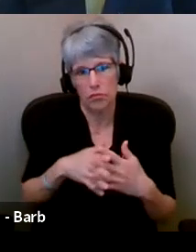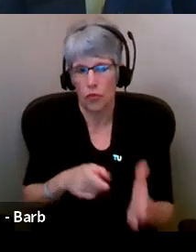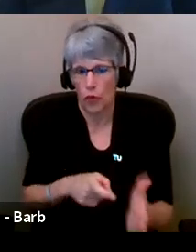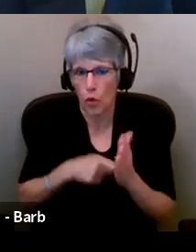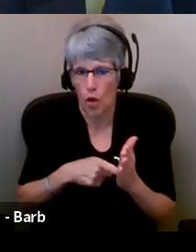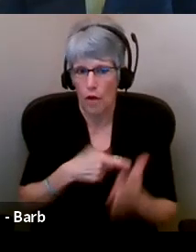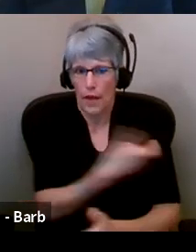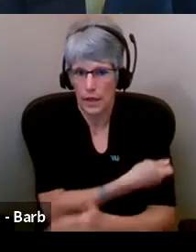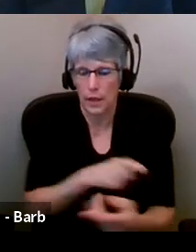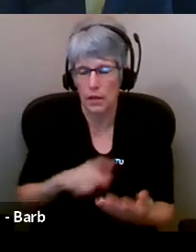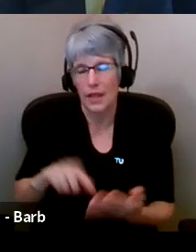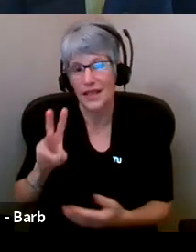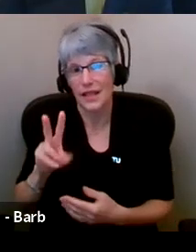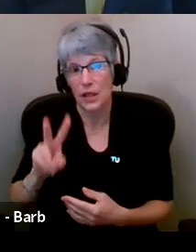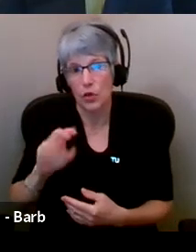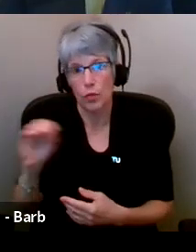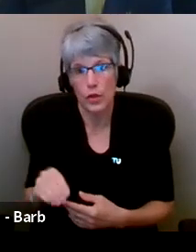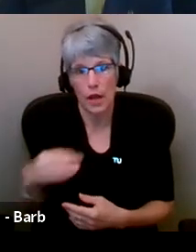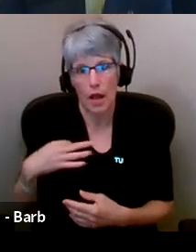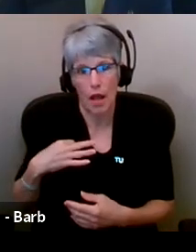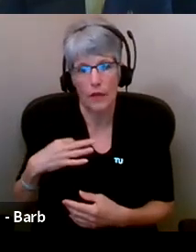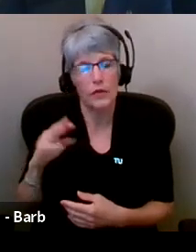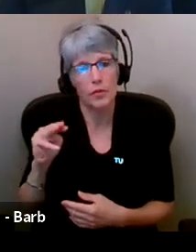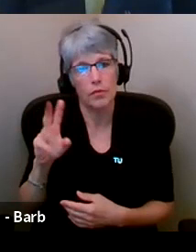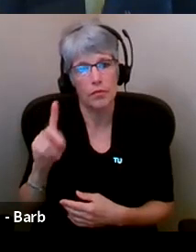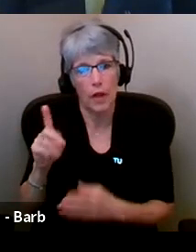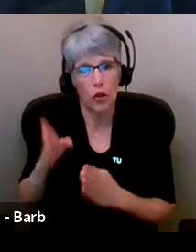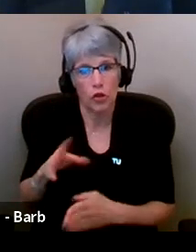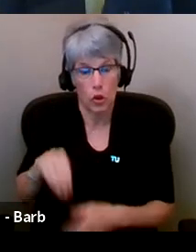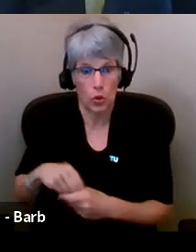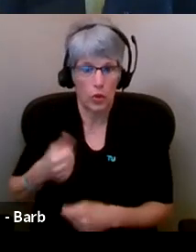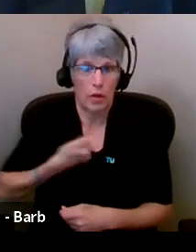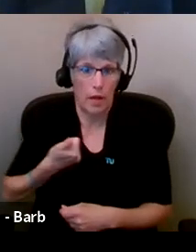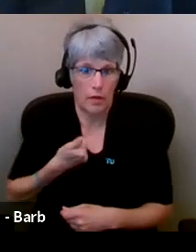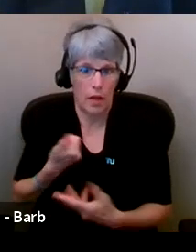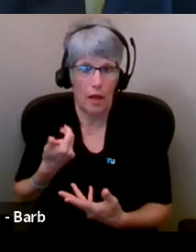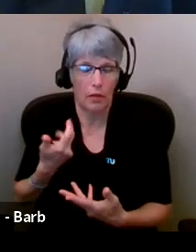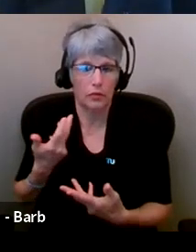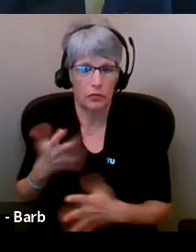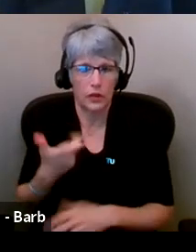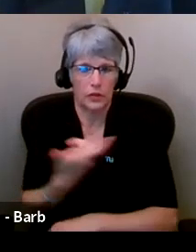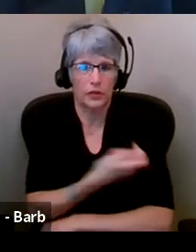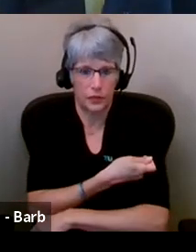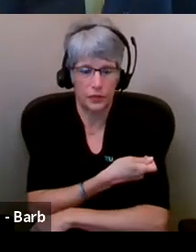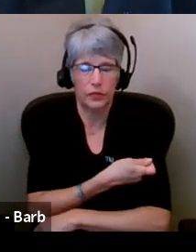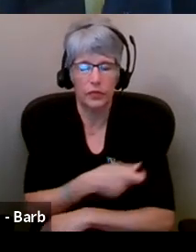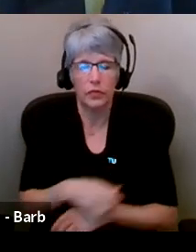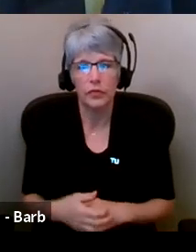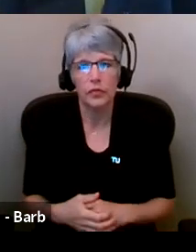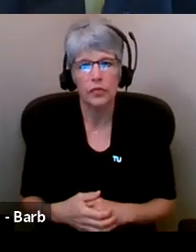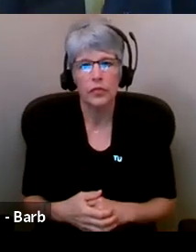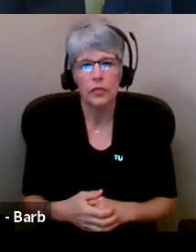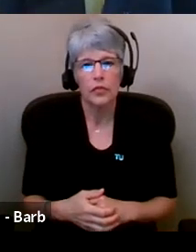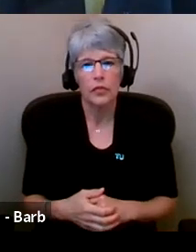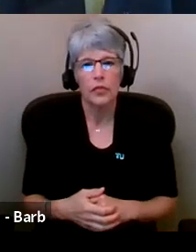that 62% of eligible Marylanders, including myself, have received the vaccine. And